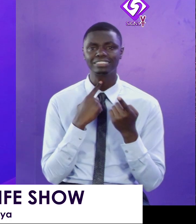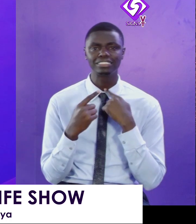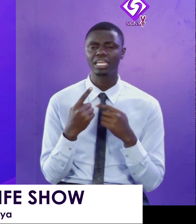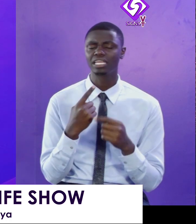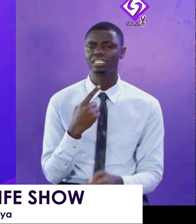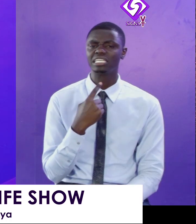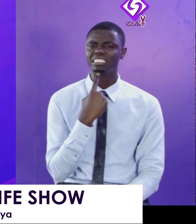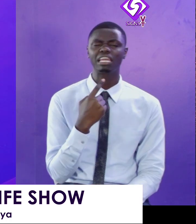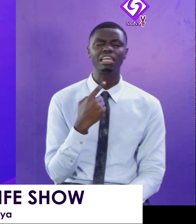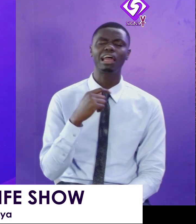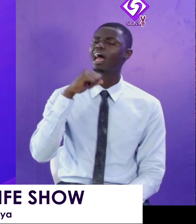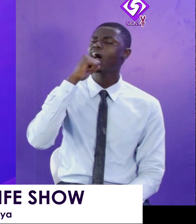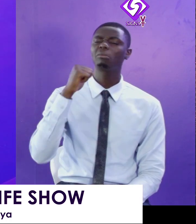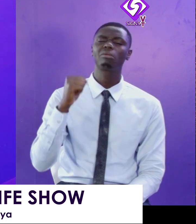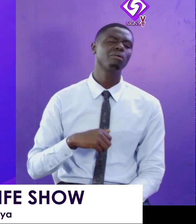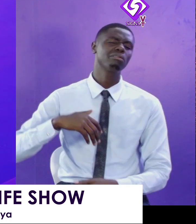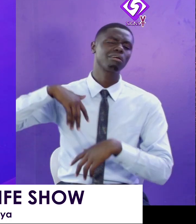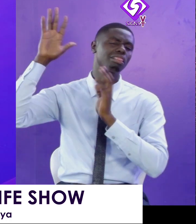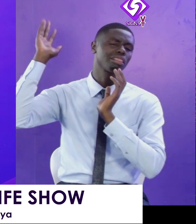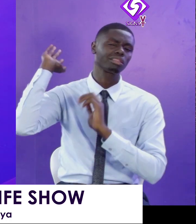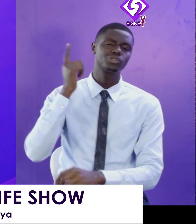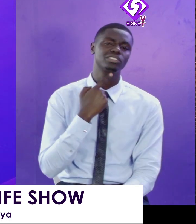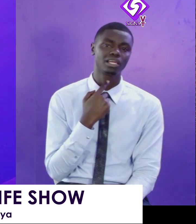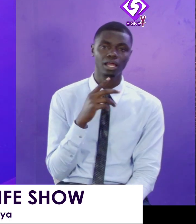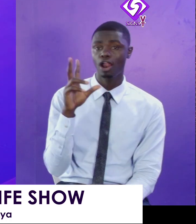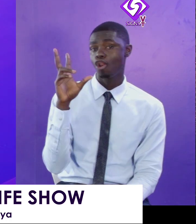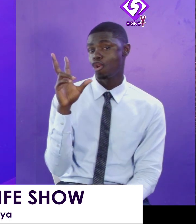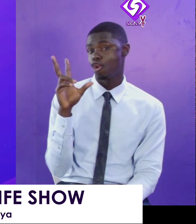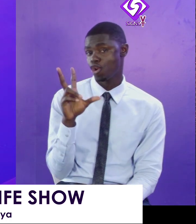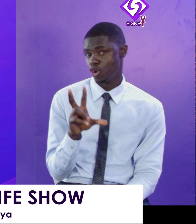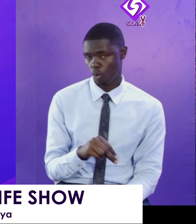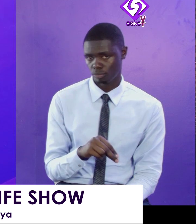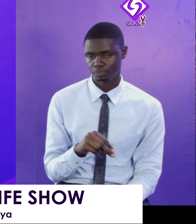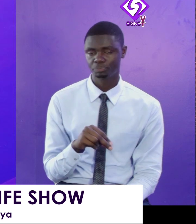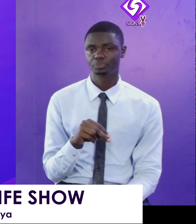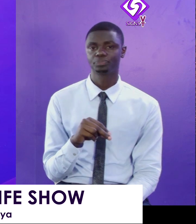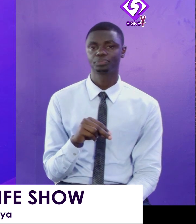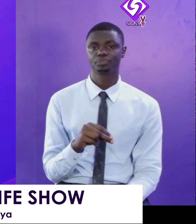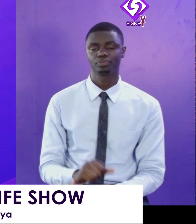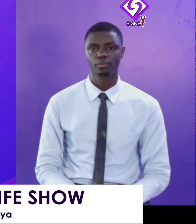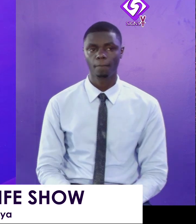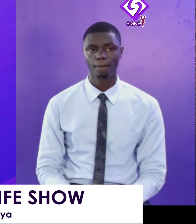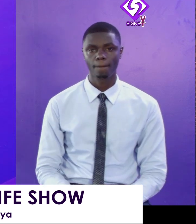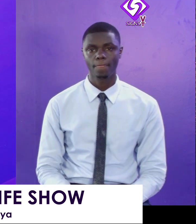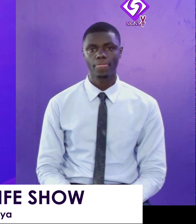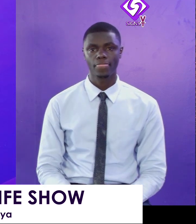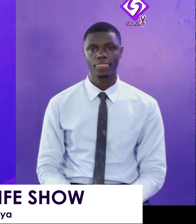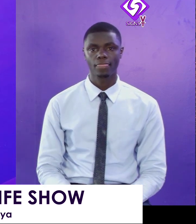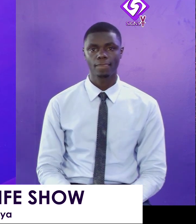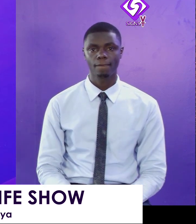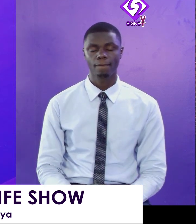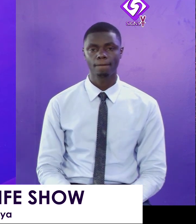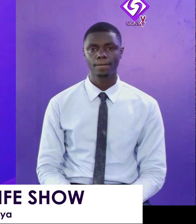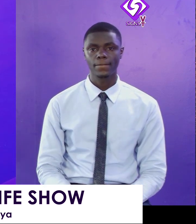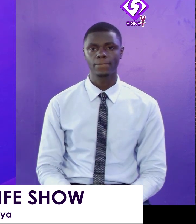too old to desire, some kind of financial progress. What